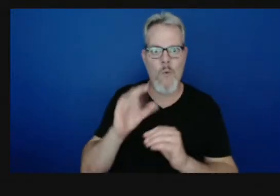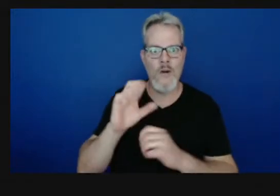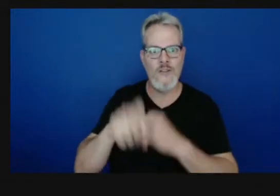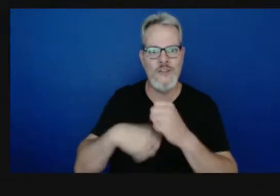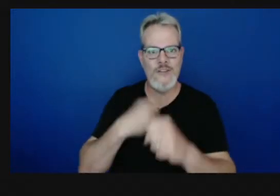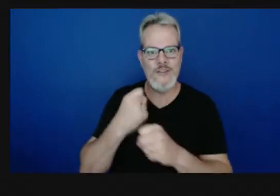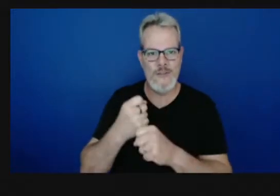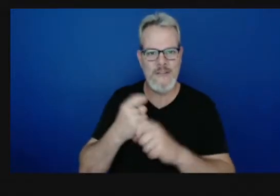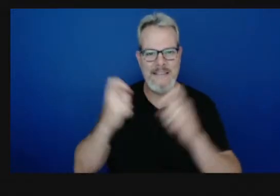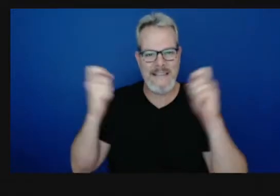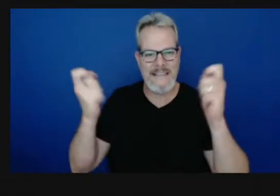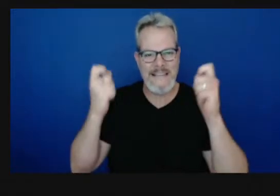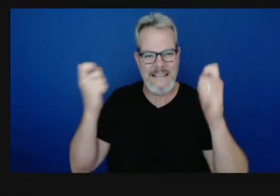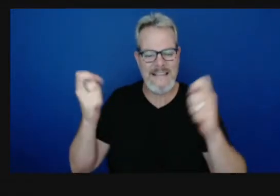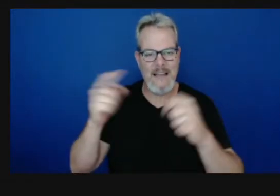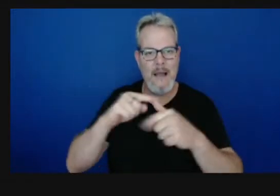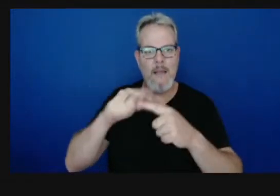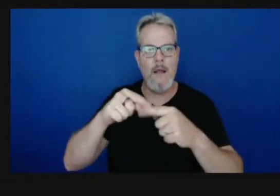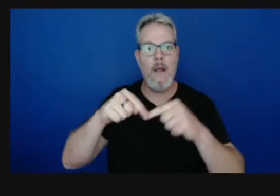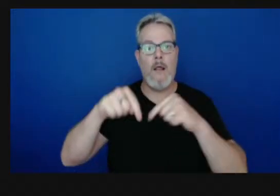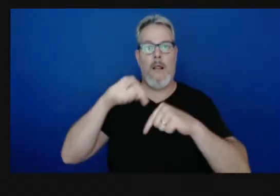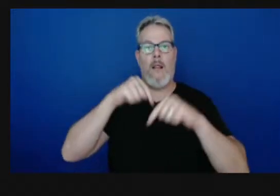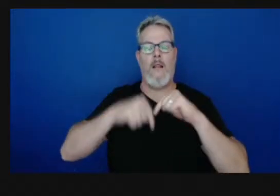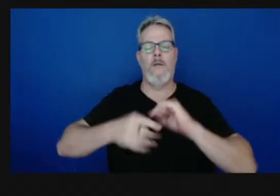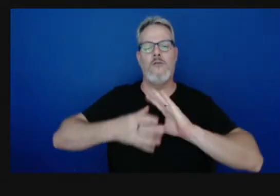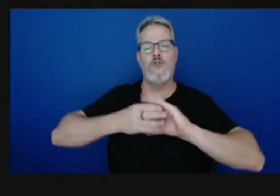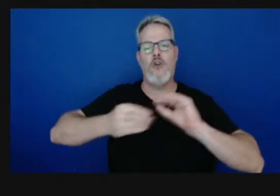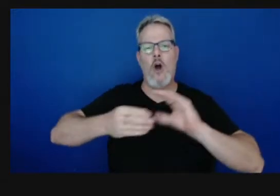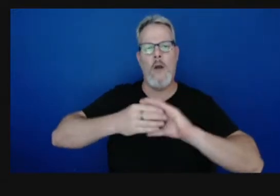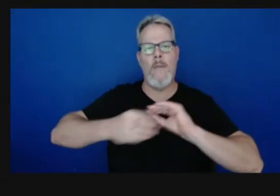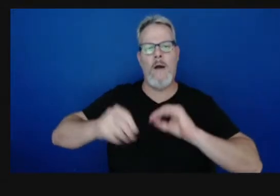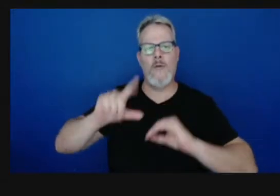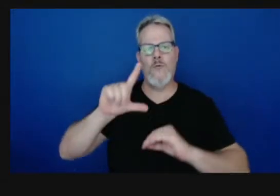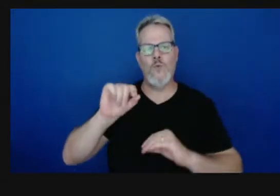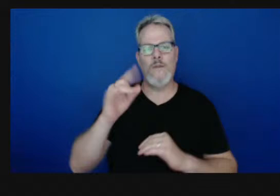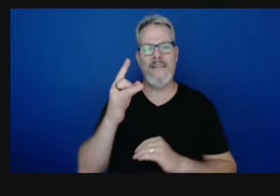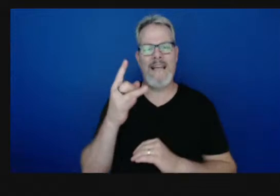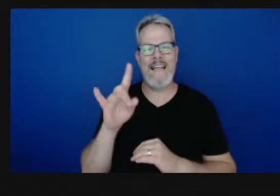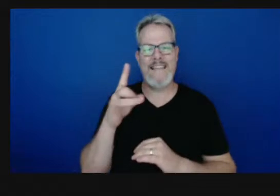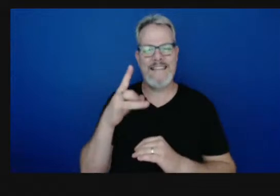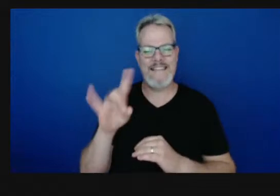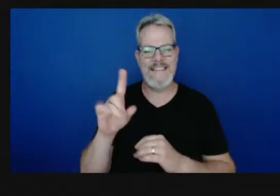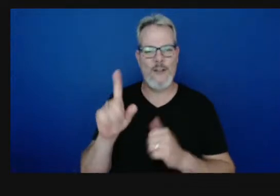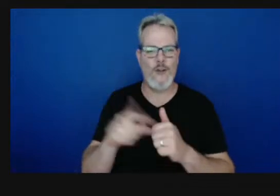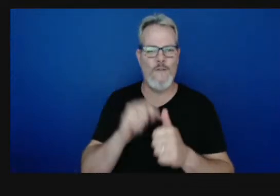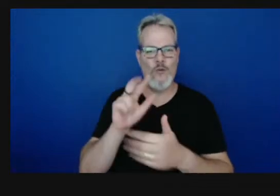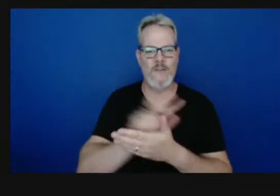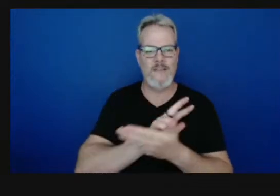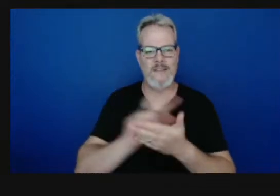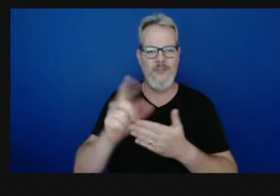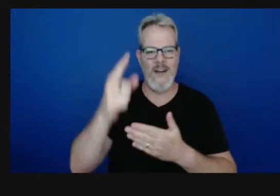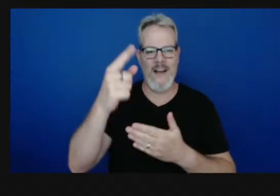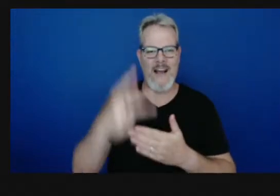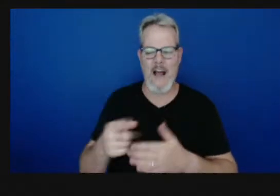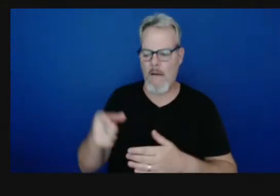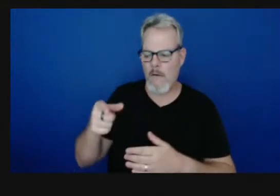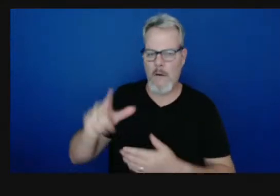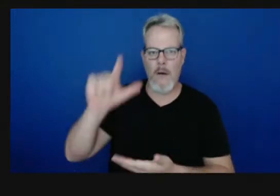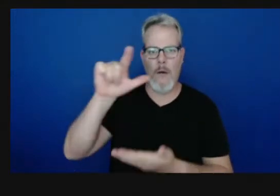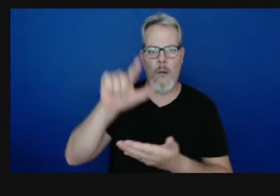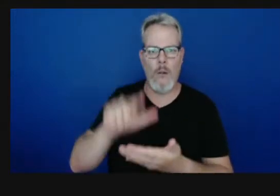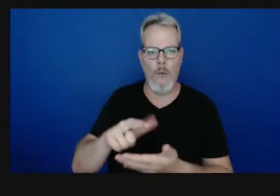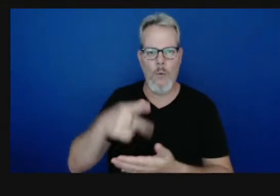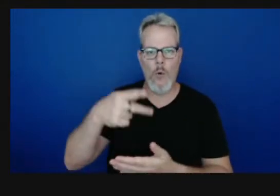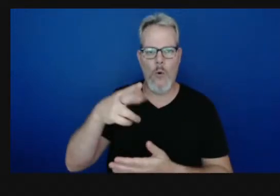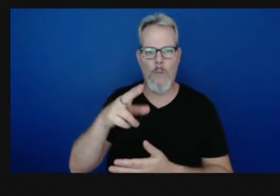to 2018, the collapse at the summit, and the first 3.5 weeks of eruption down in Lower Puna, Leilani Estates